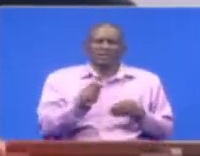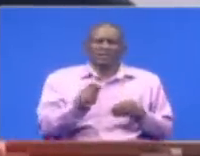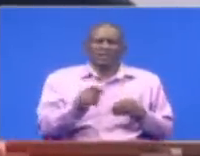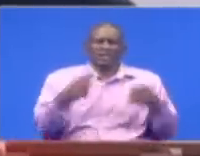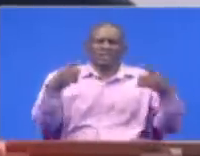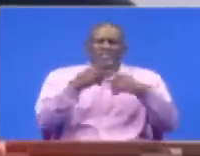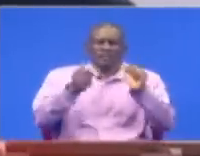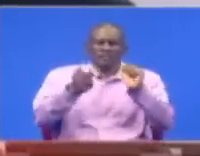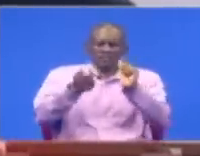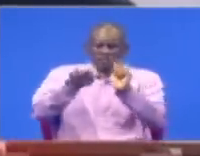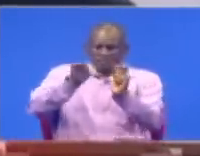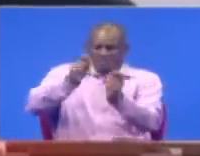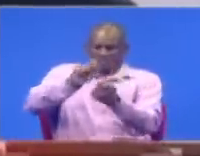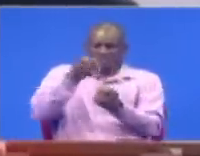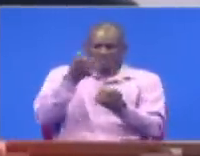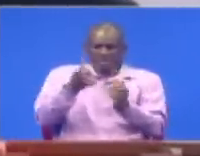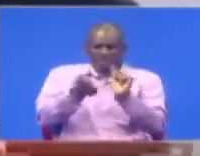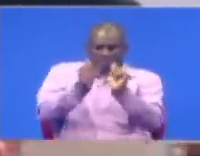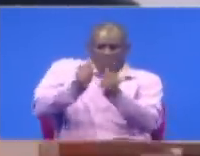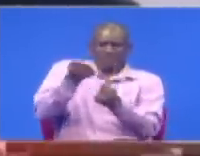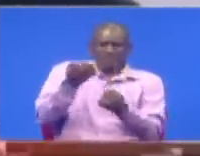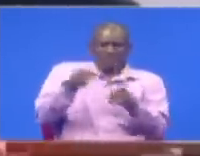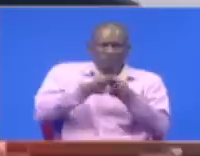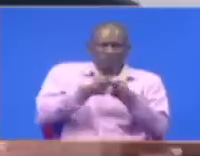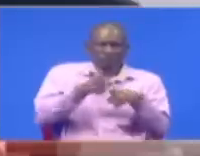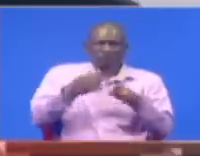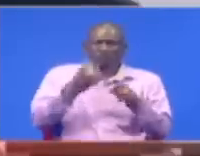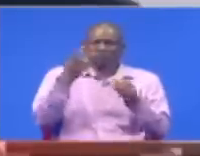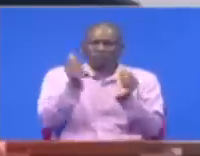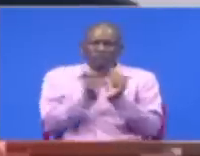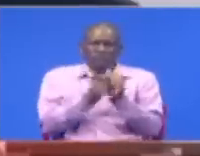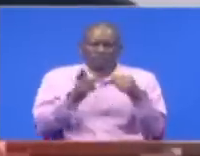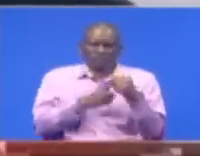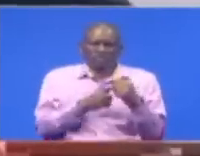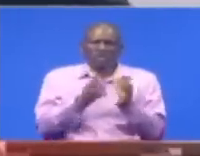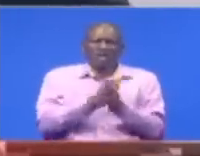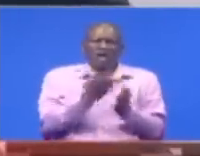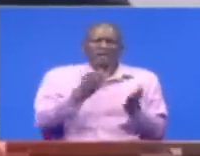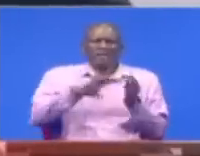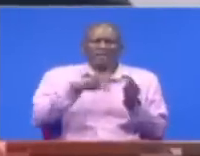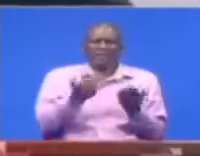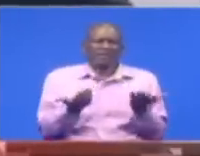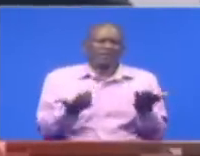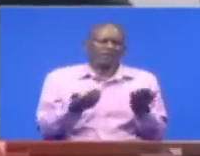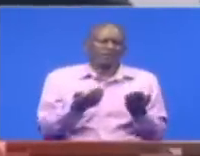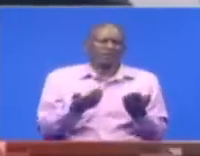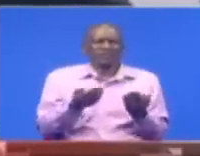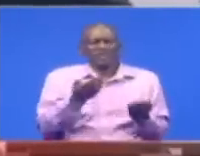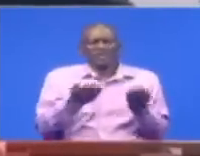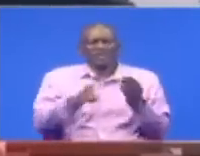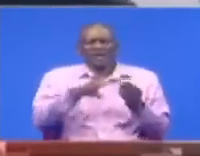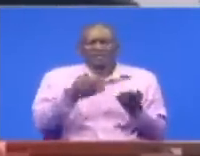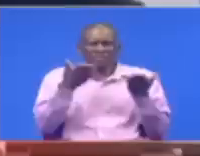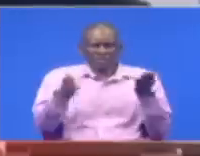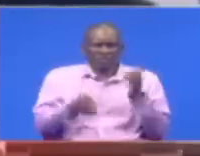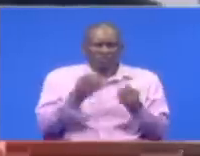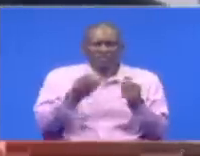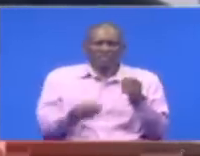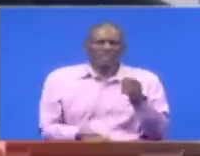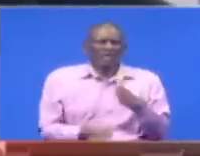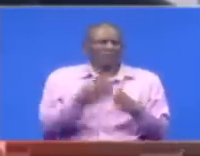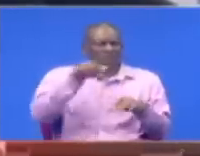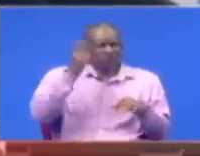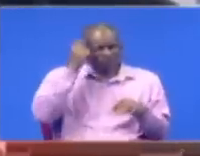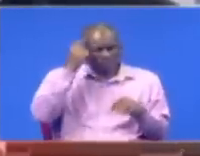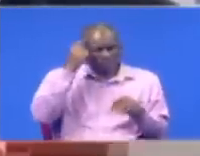various amendments thereto since 2016, and any other relevant jurisprudence that comes to your mind,